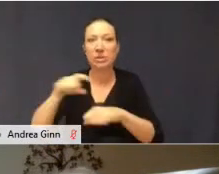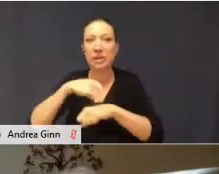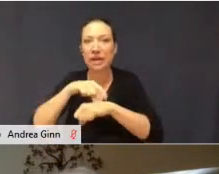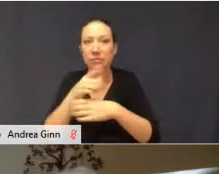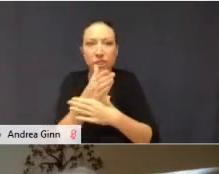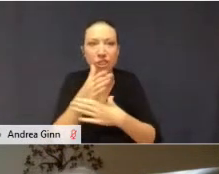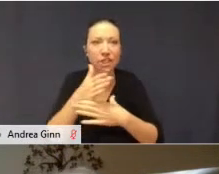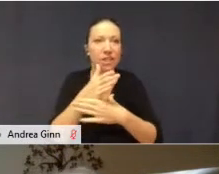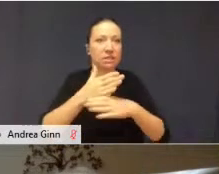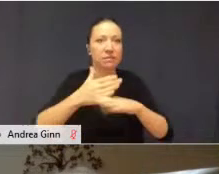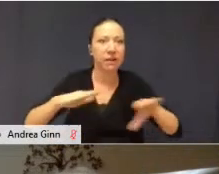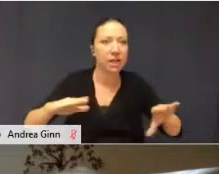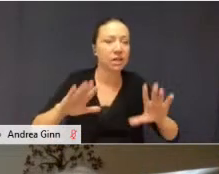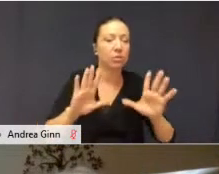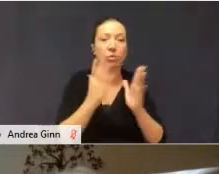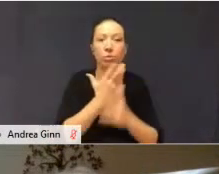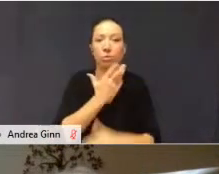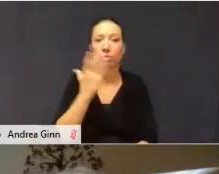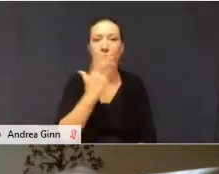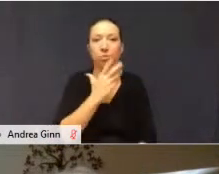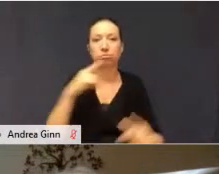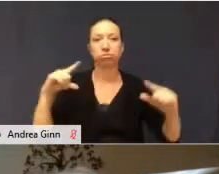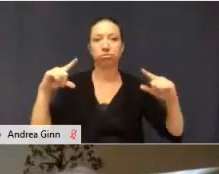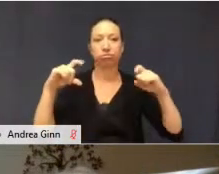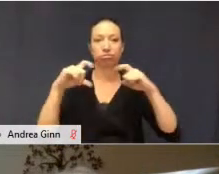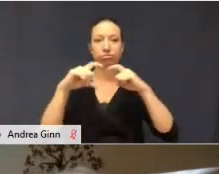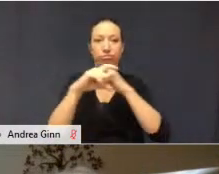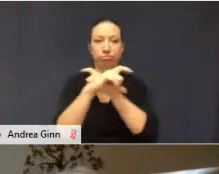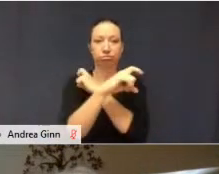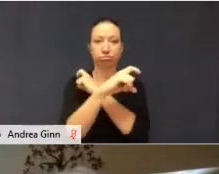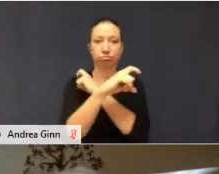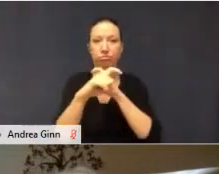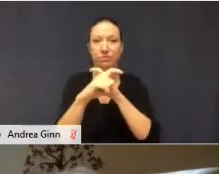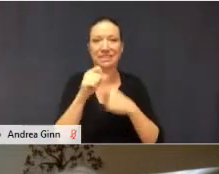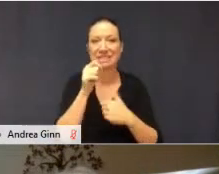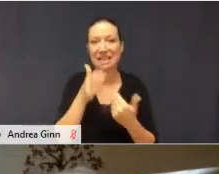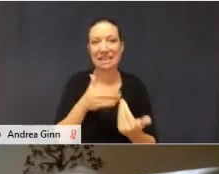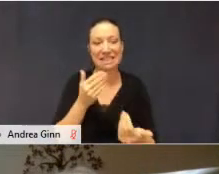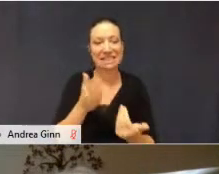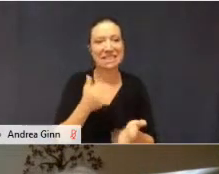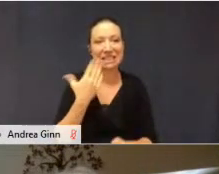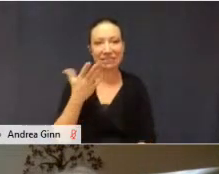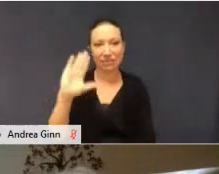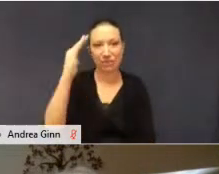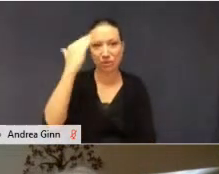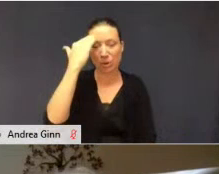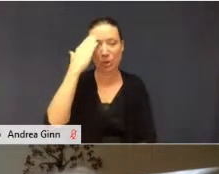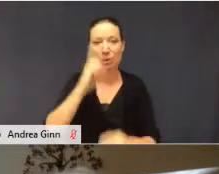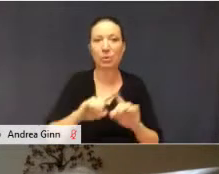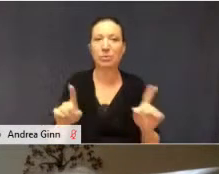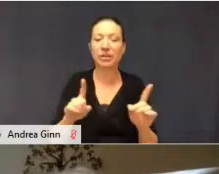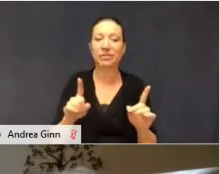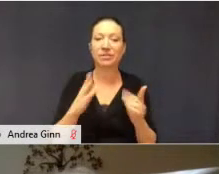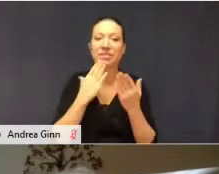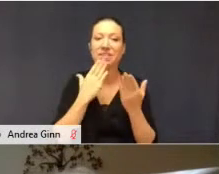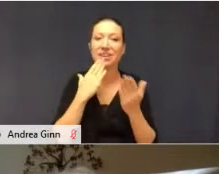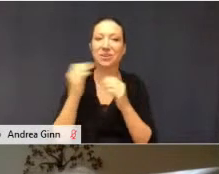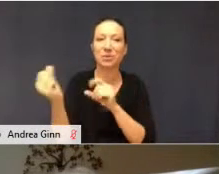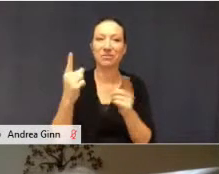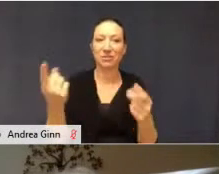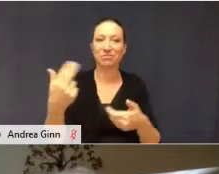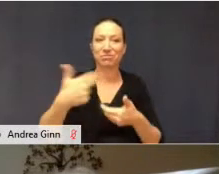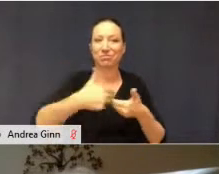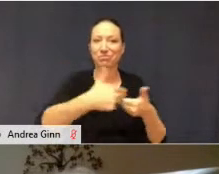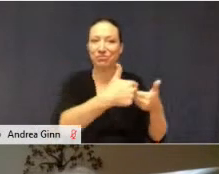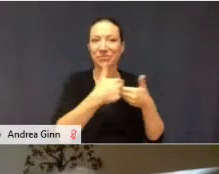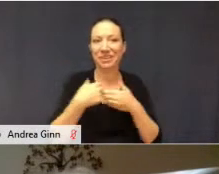and all that. This is none of it's easy. So, but I appreciate everyone being here, and I look forward